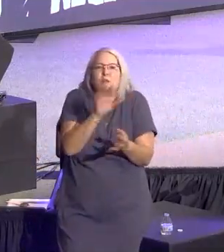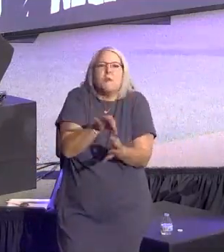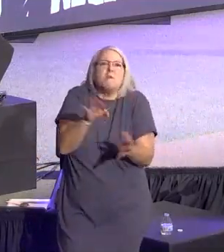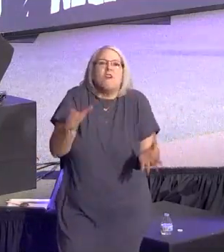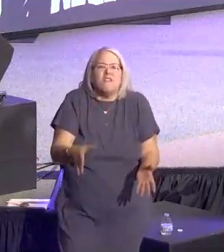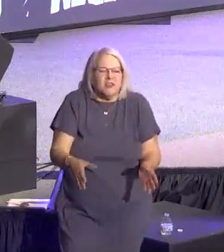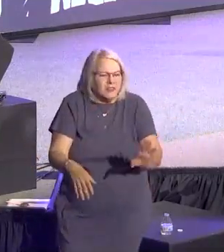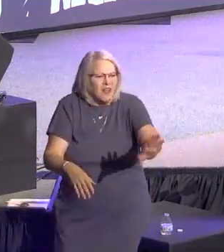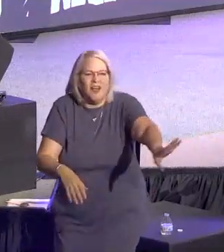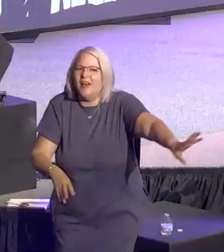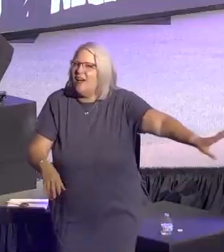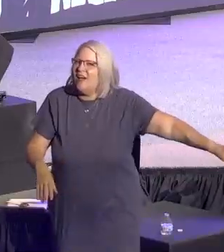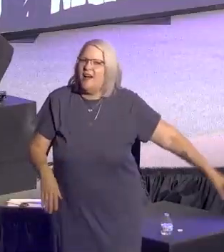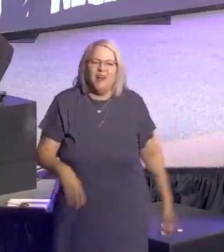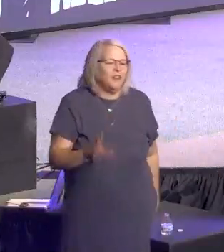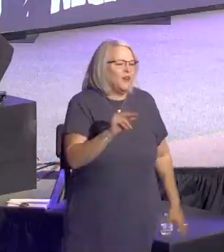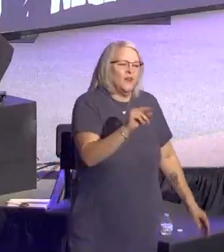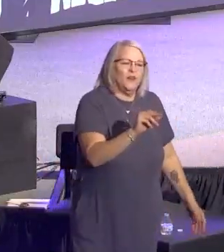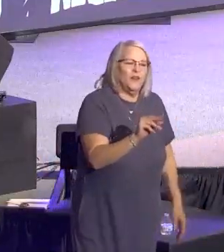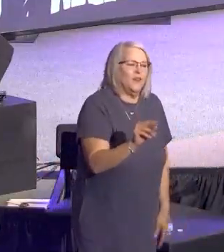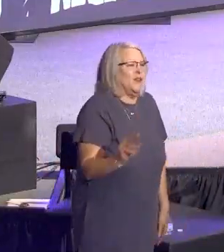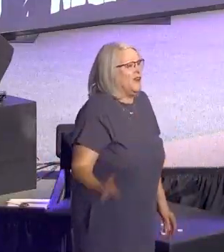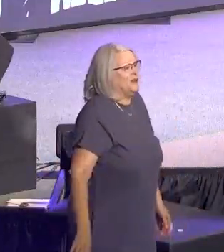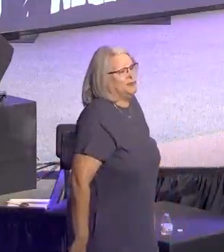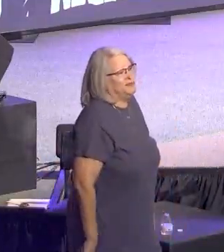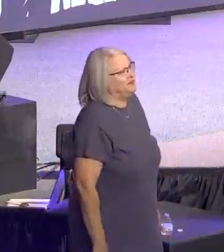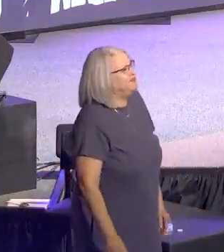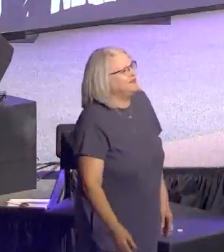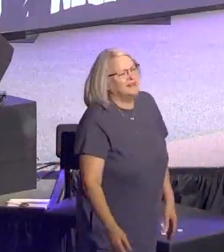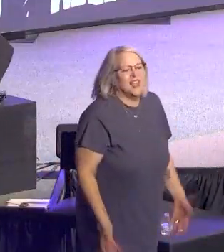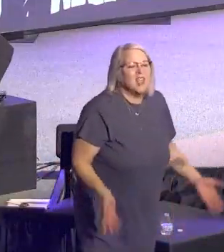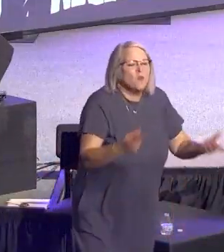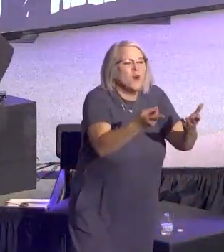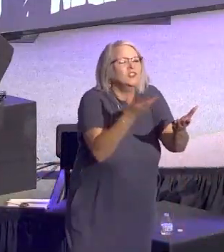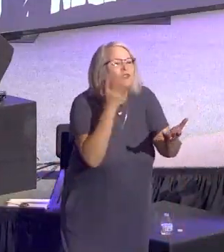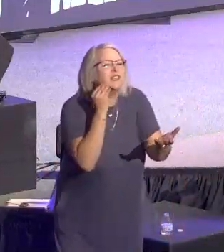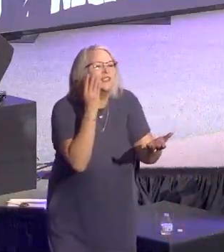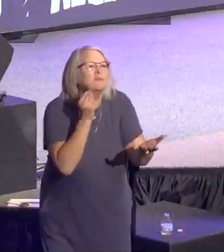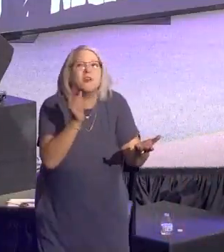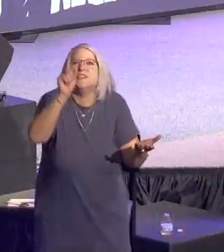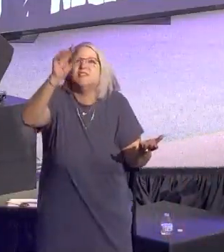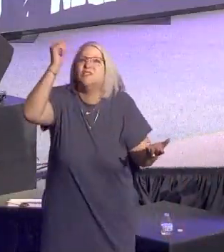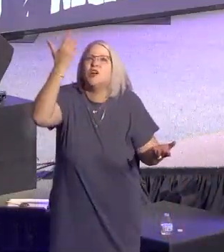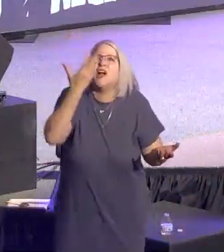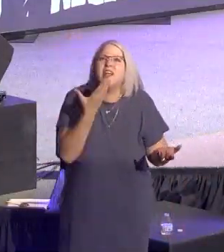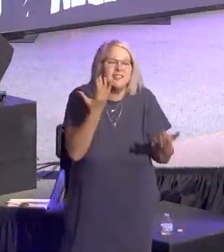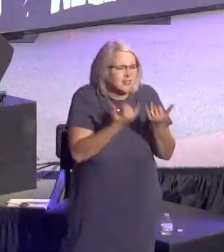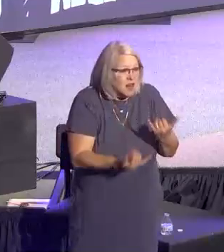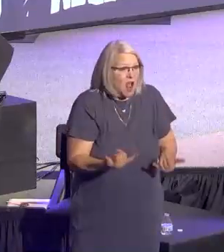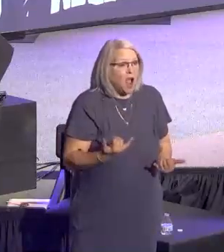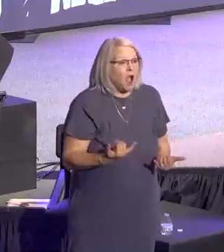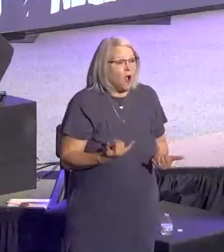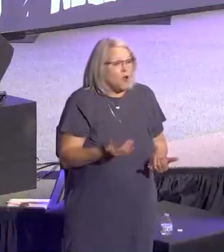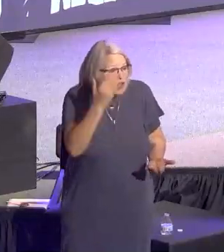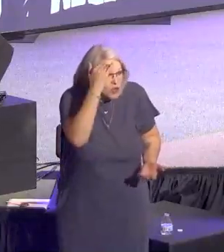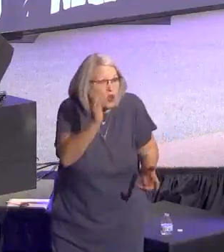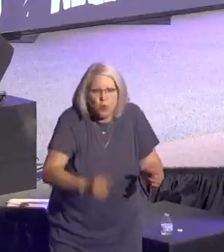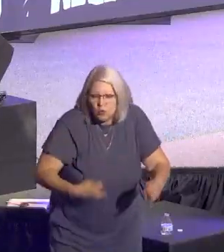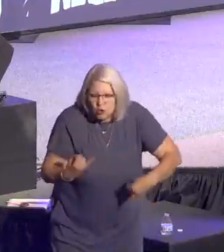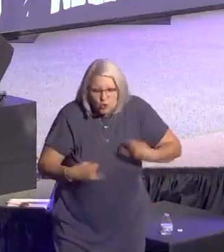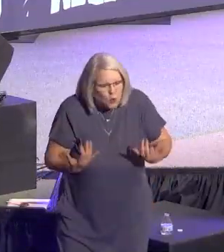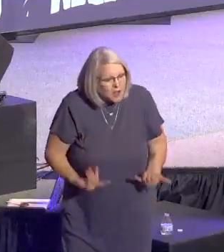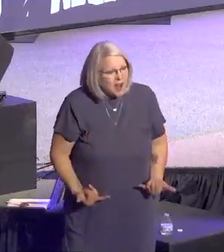you to experience his grace right now. Wherever you might be, that you may know the joy right